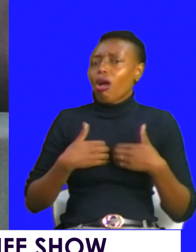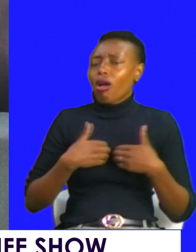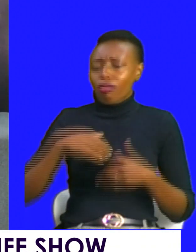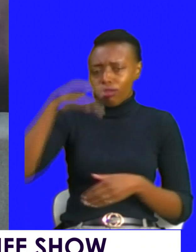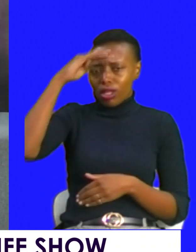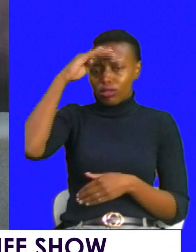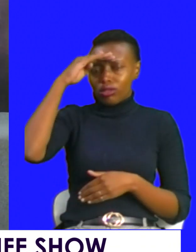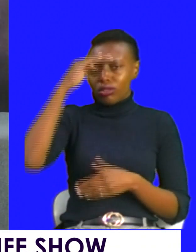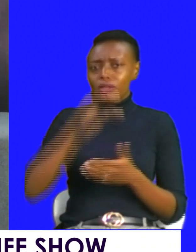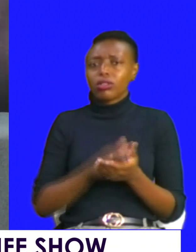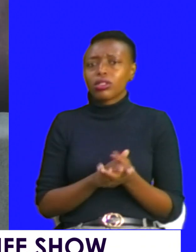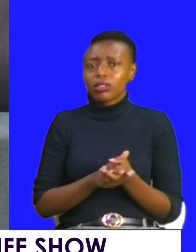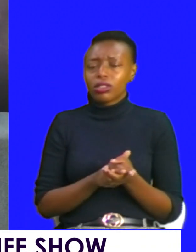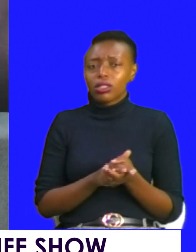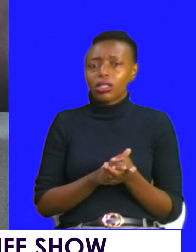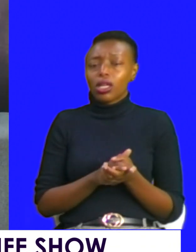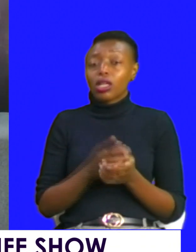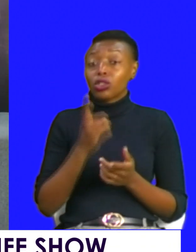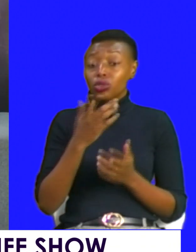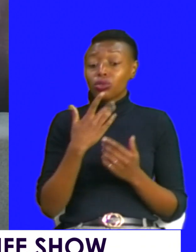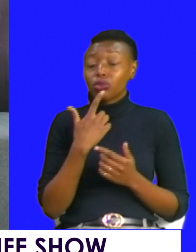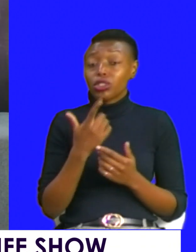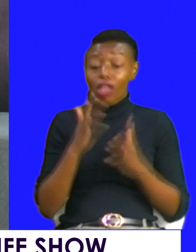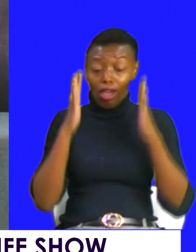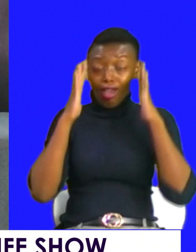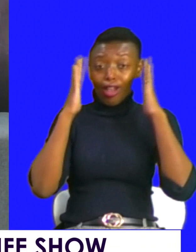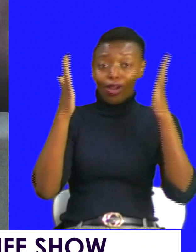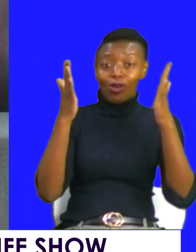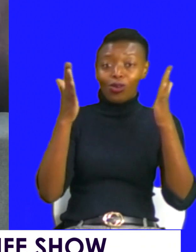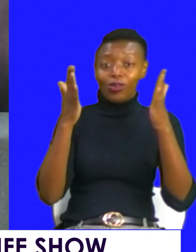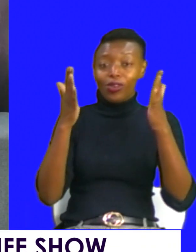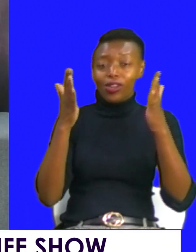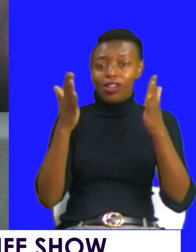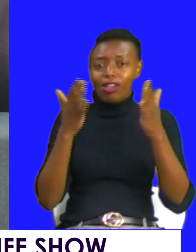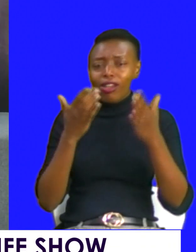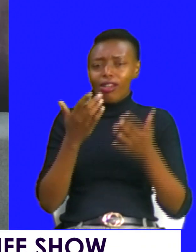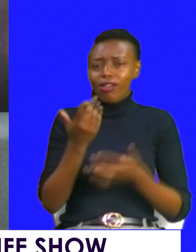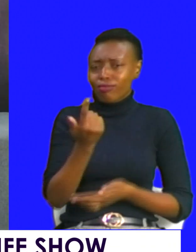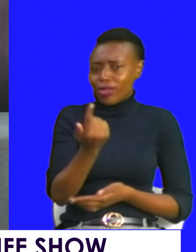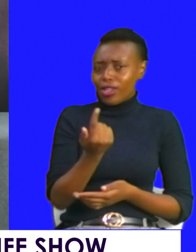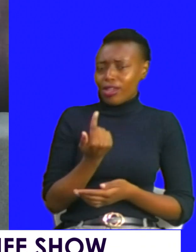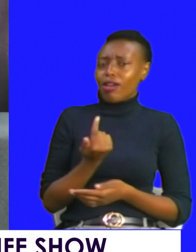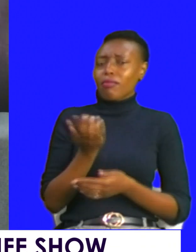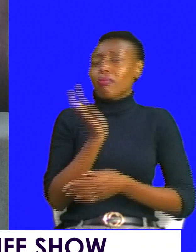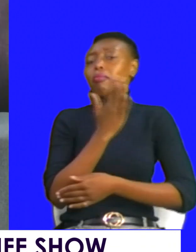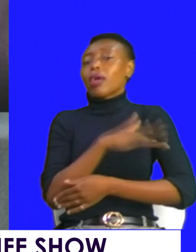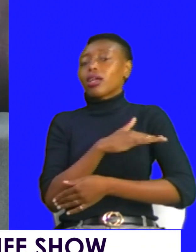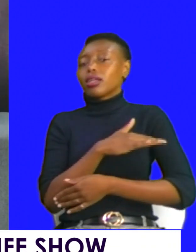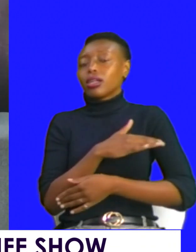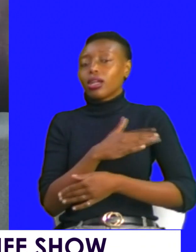Hi. They'll answer back very nicely. Hi. Come back after some time, the same group you say